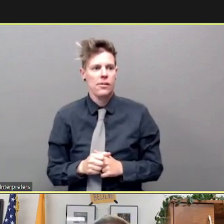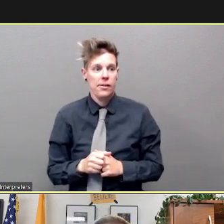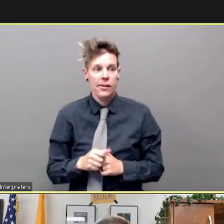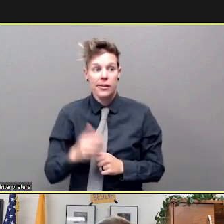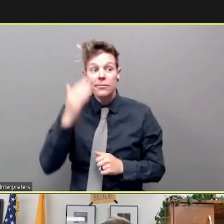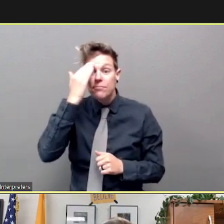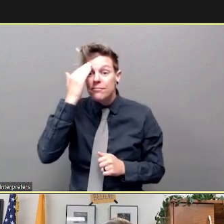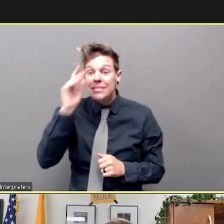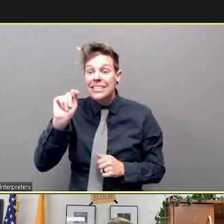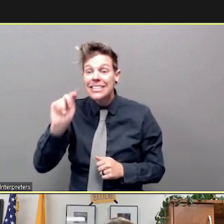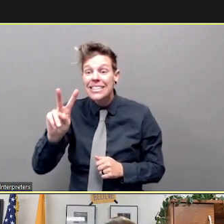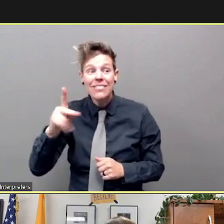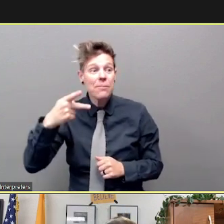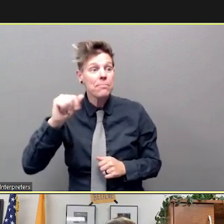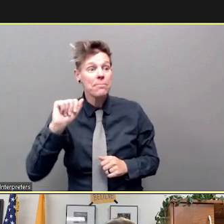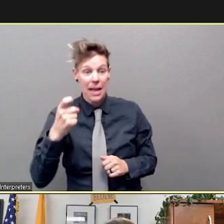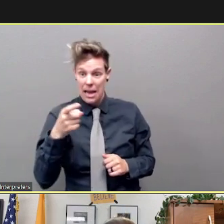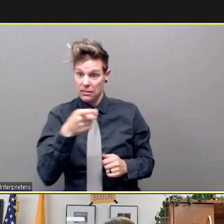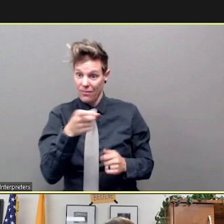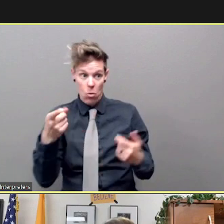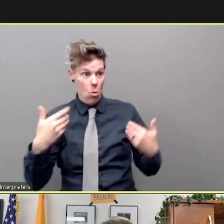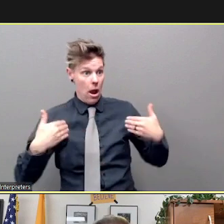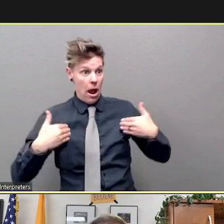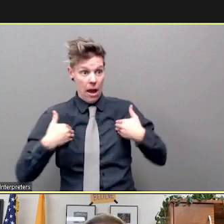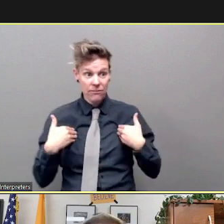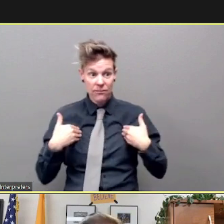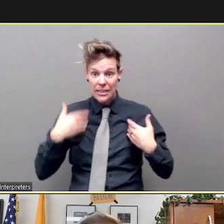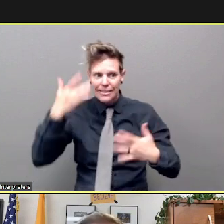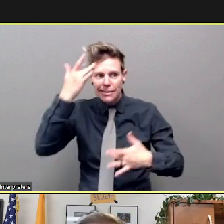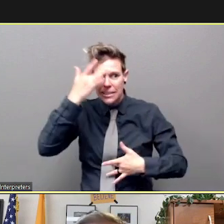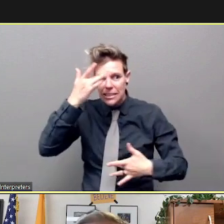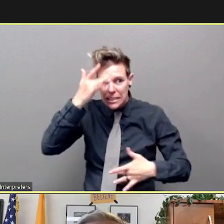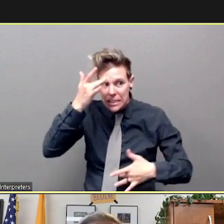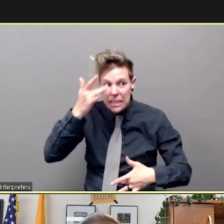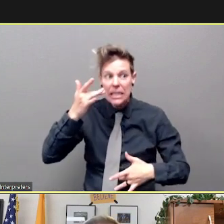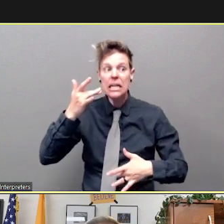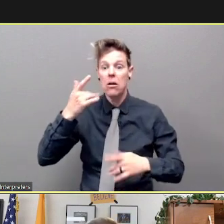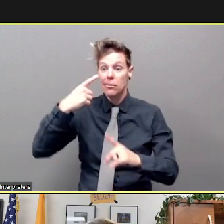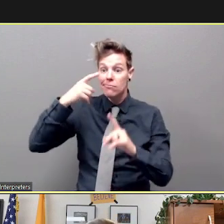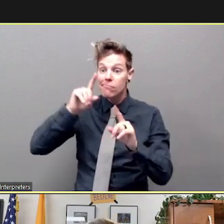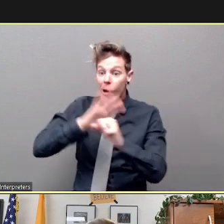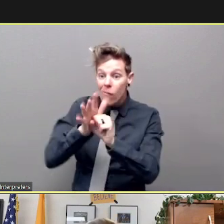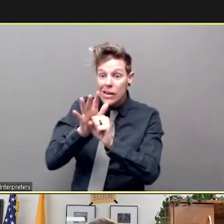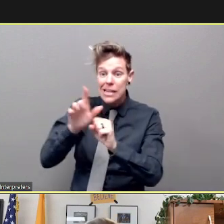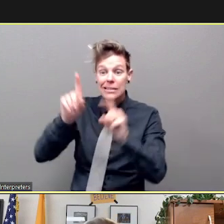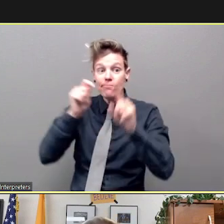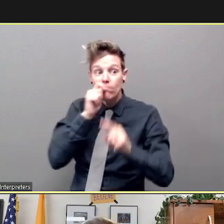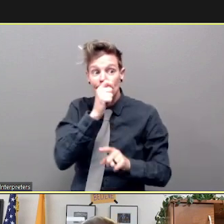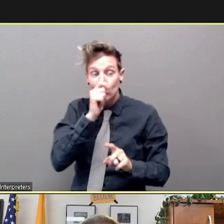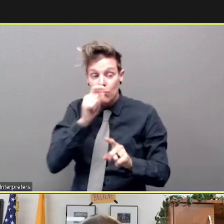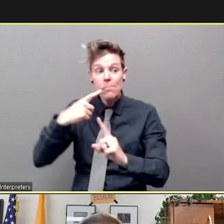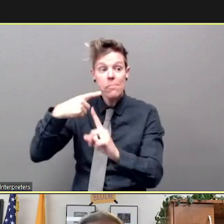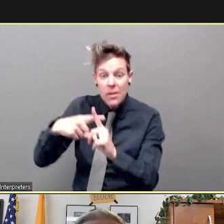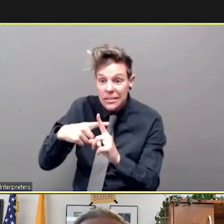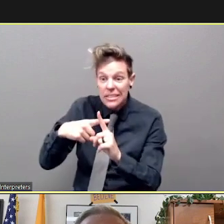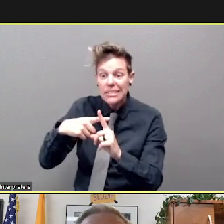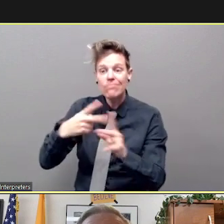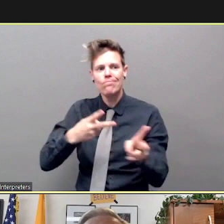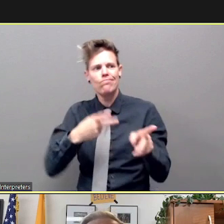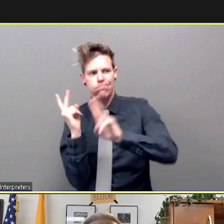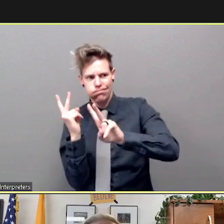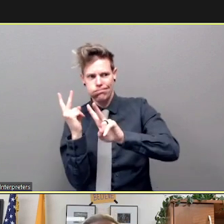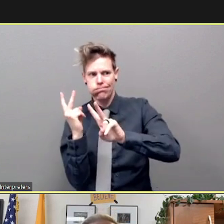symptom, a positive test, and a risk factor, your chances of being hospitalized and dying, if you get Paxlovid, are 90%